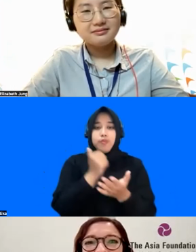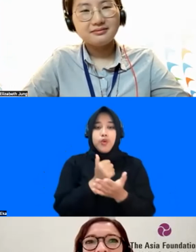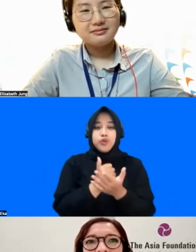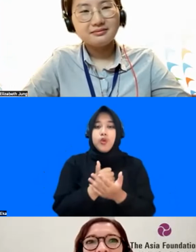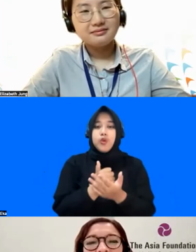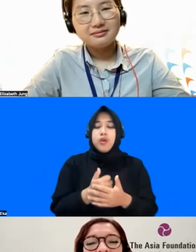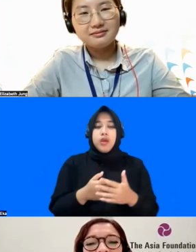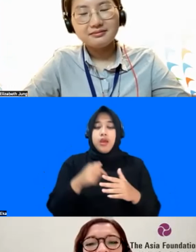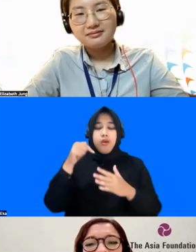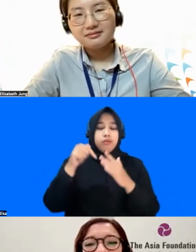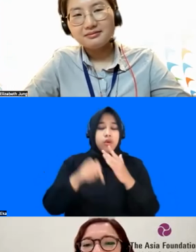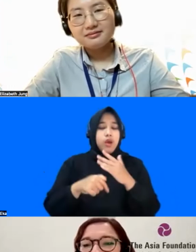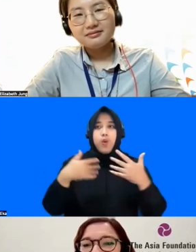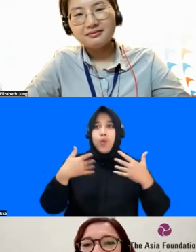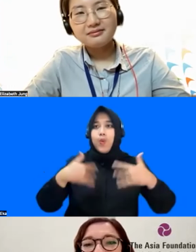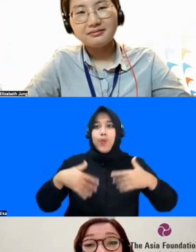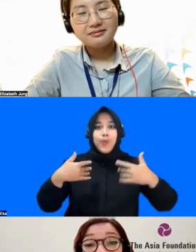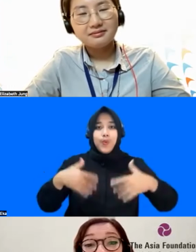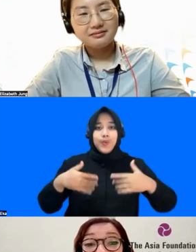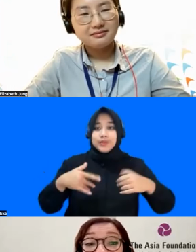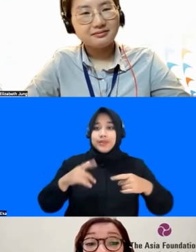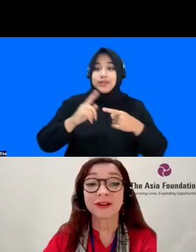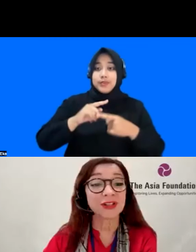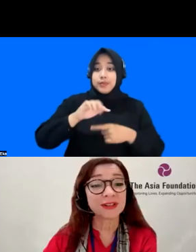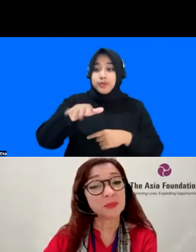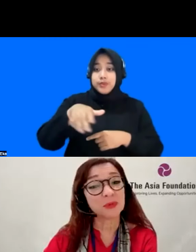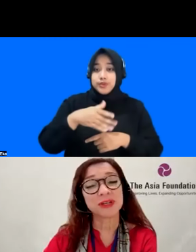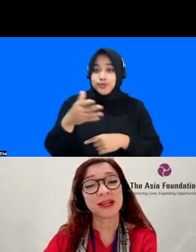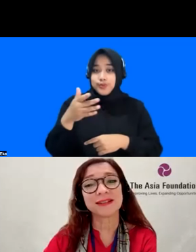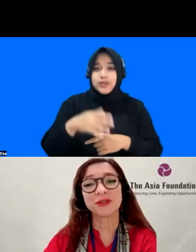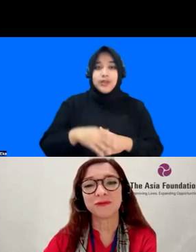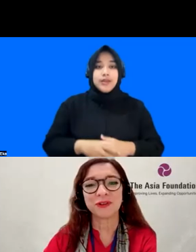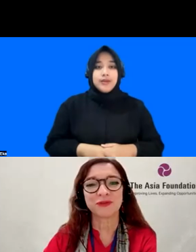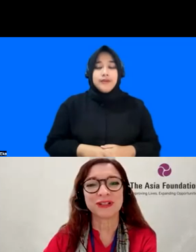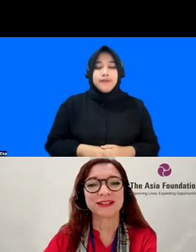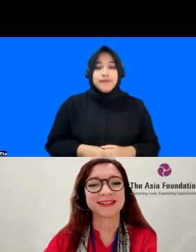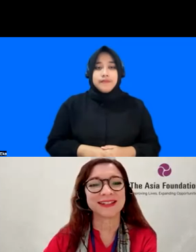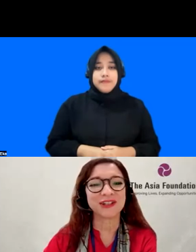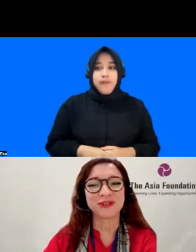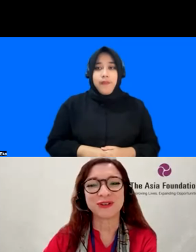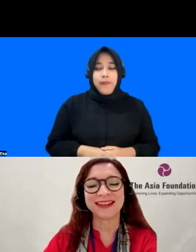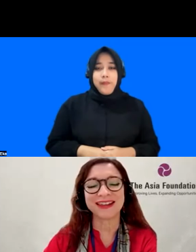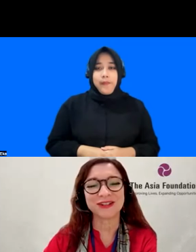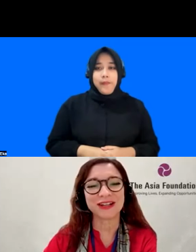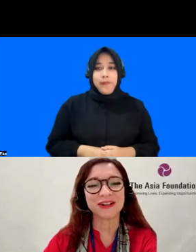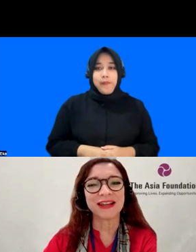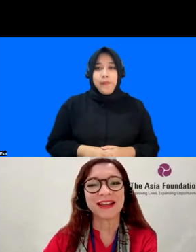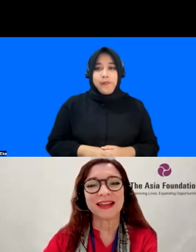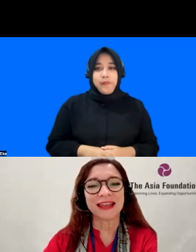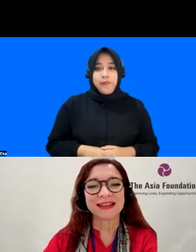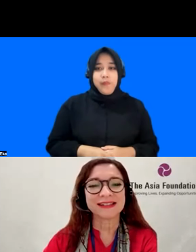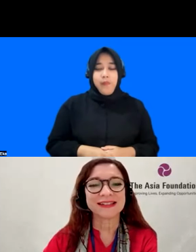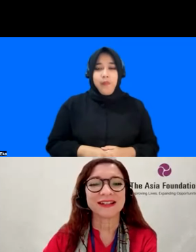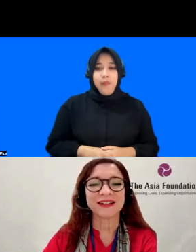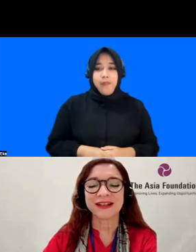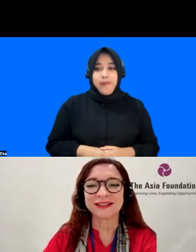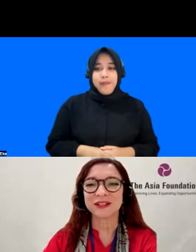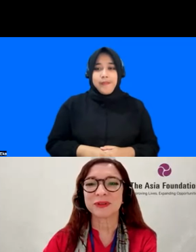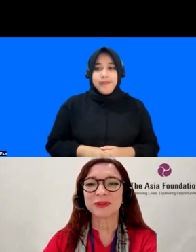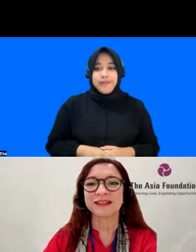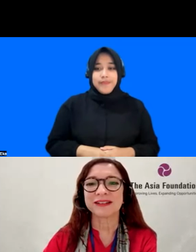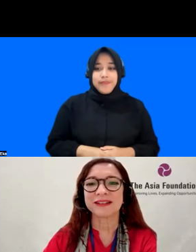Folks, the Inspiration Wall will be up for just a couple more days. Do feel free to continue to engage there. And